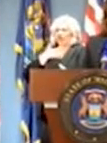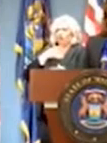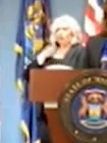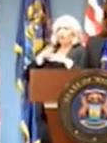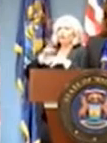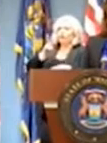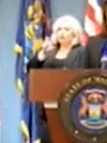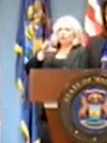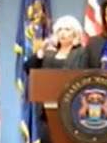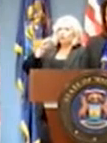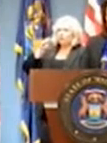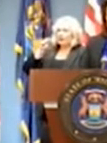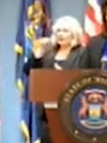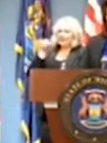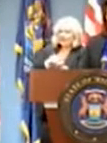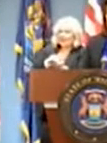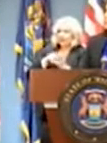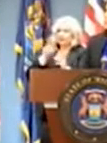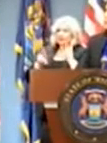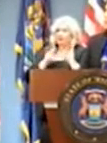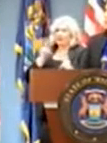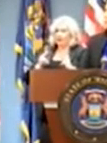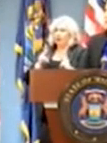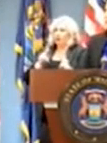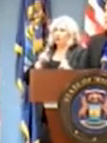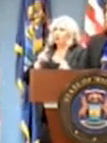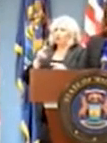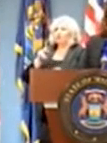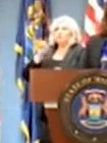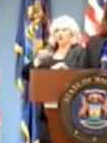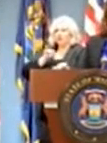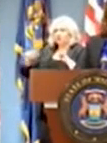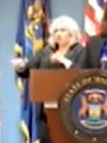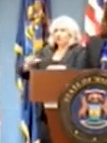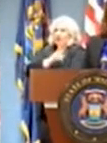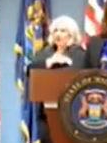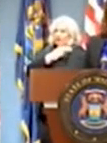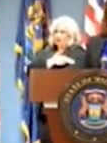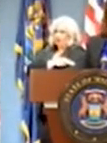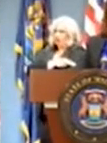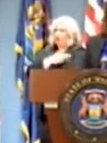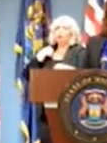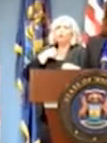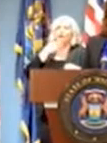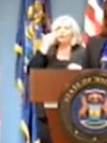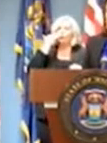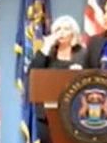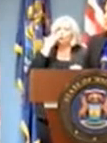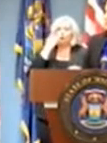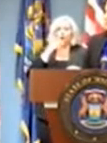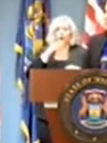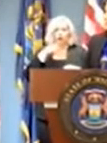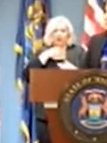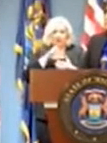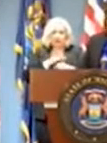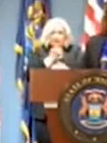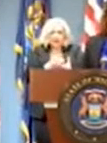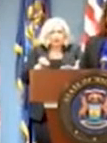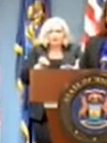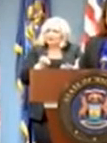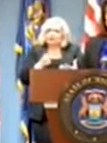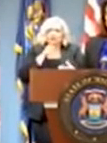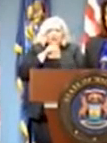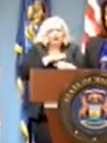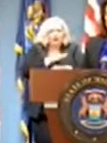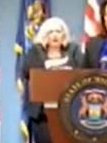we'd have over 220,000 people who would need to be hospitalized, and we knew we didn't have the ability to meet that need.